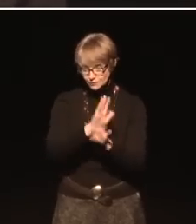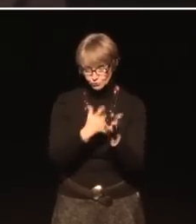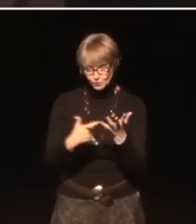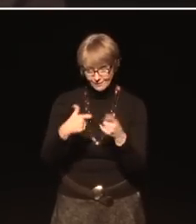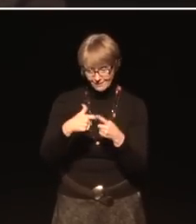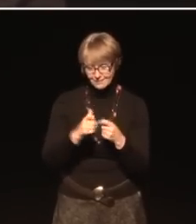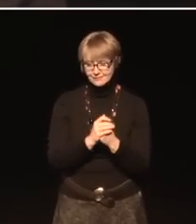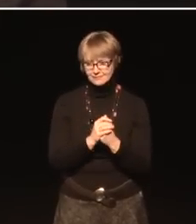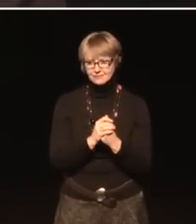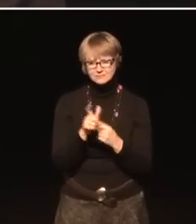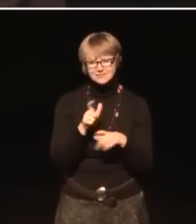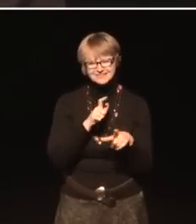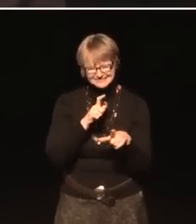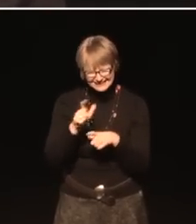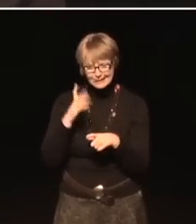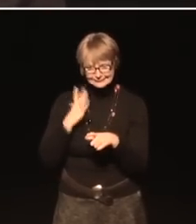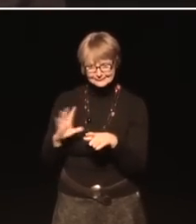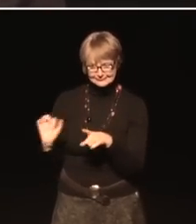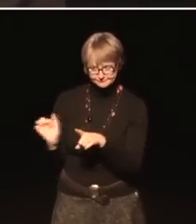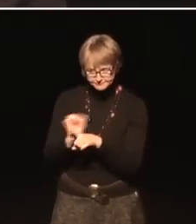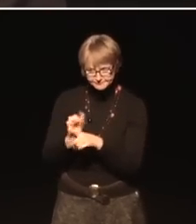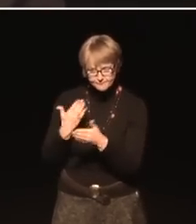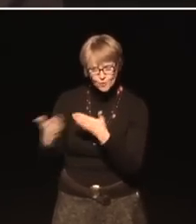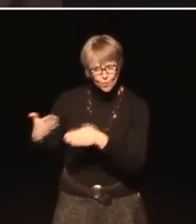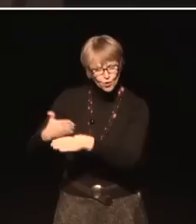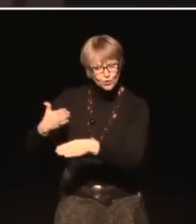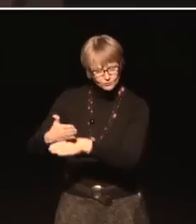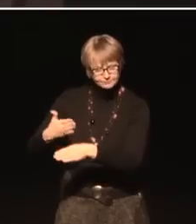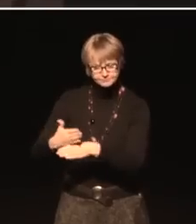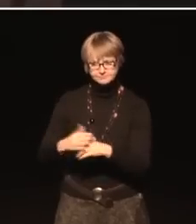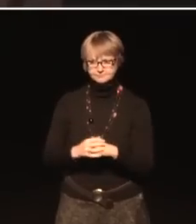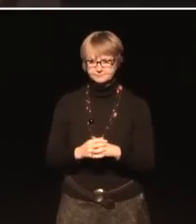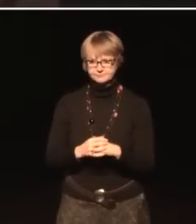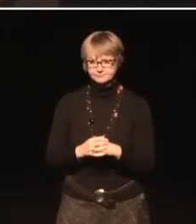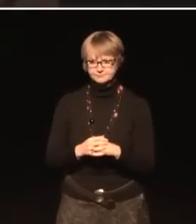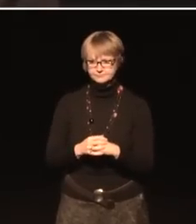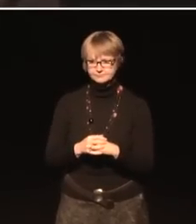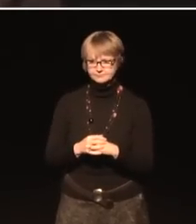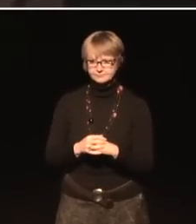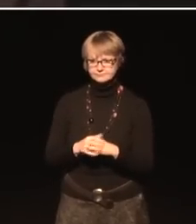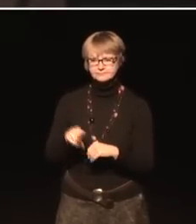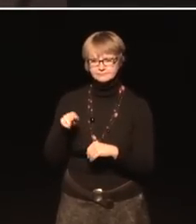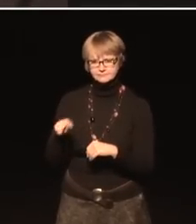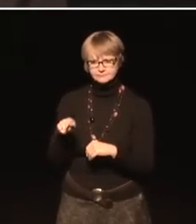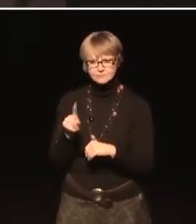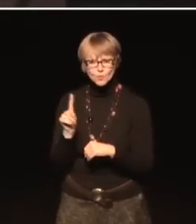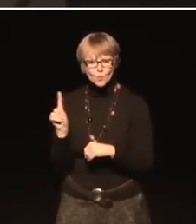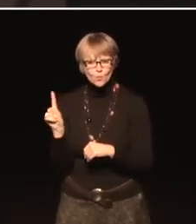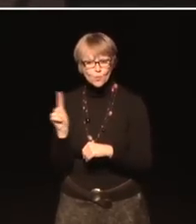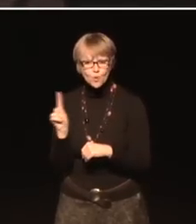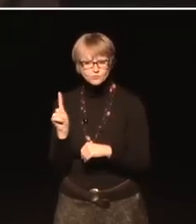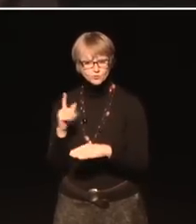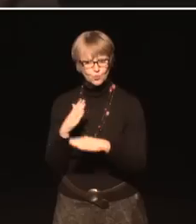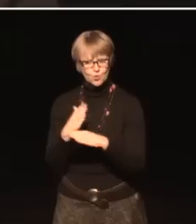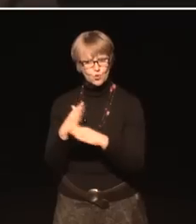But there's still more work to be done. And that work is the what work we show